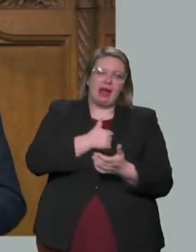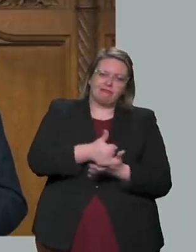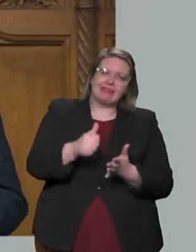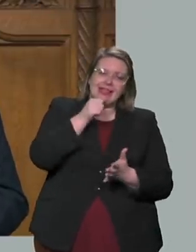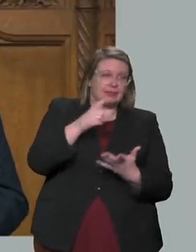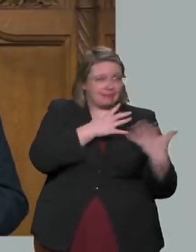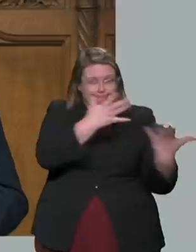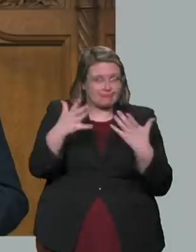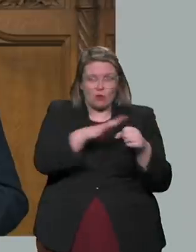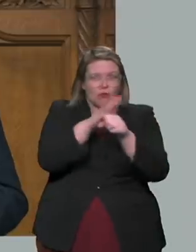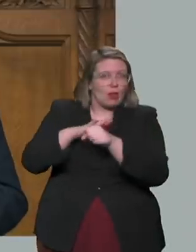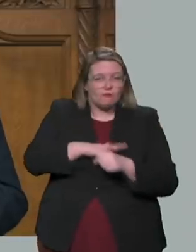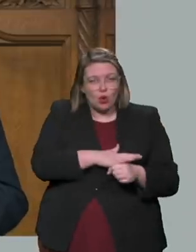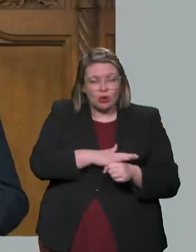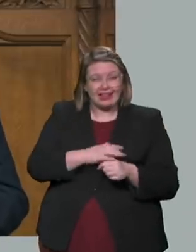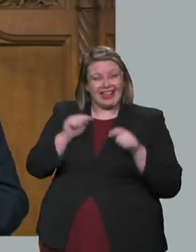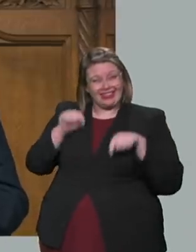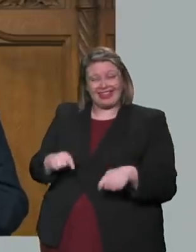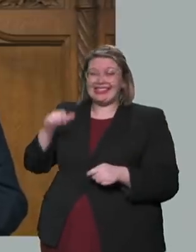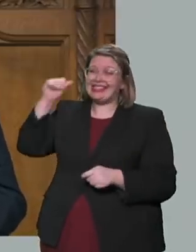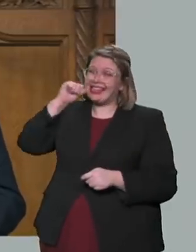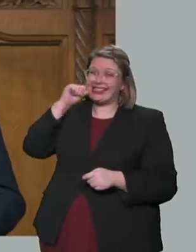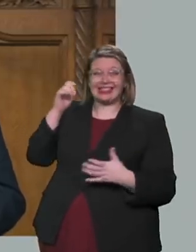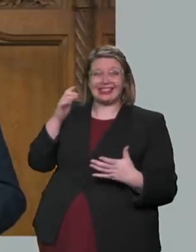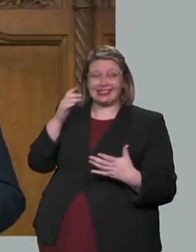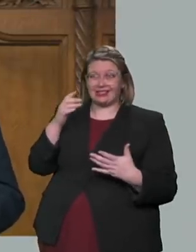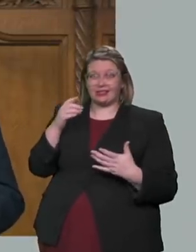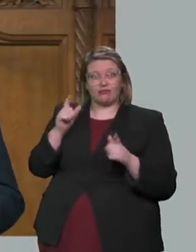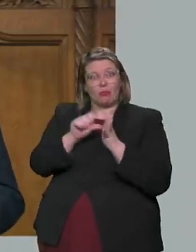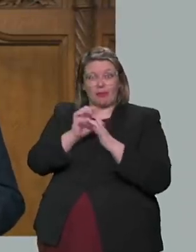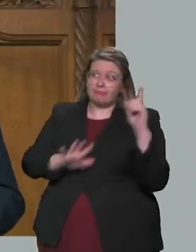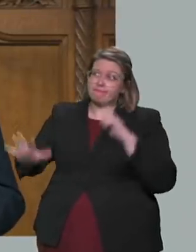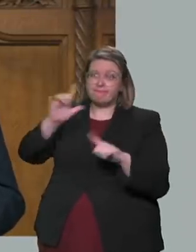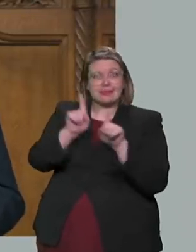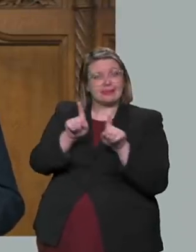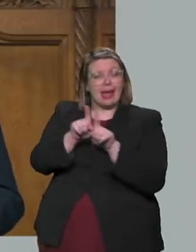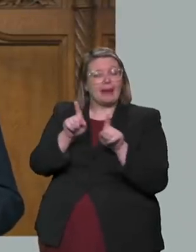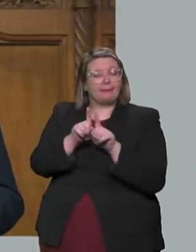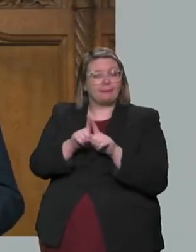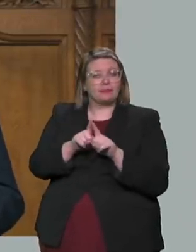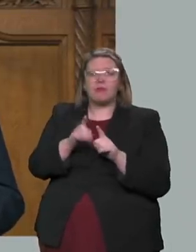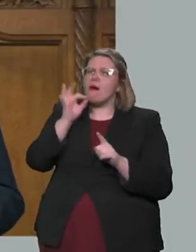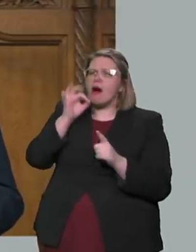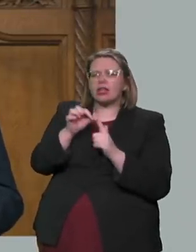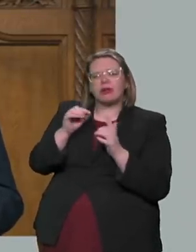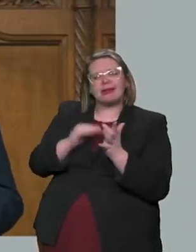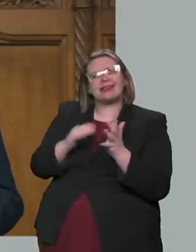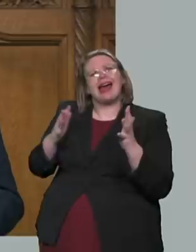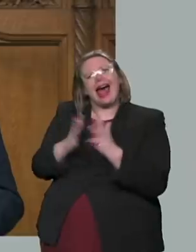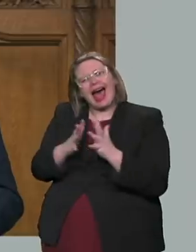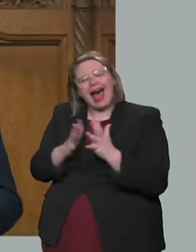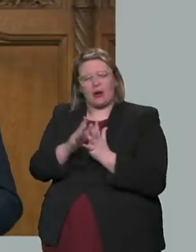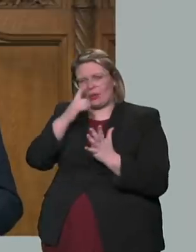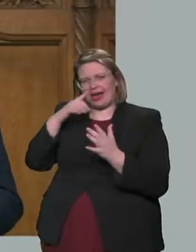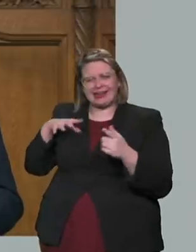the Prime Minister agree that stories like this amount to nothing less than a national scandal? And what steps will he take to reduce the backlog of NHS dental